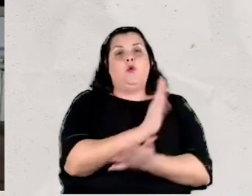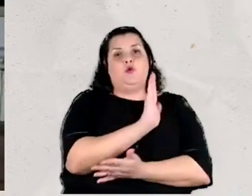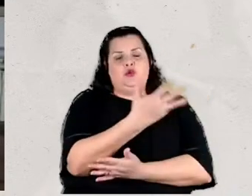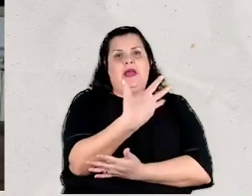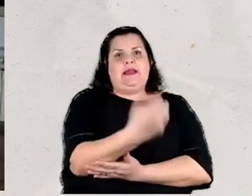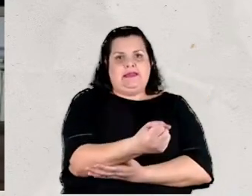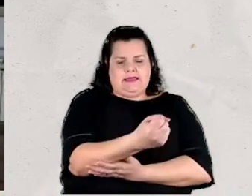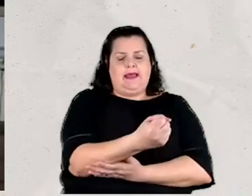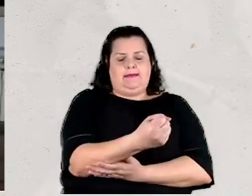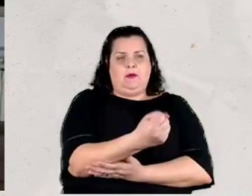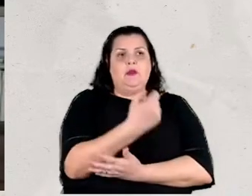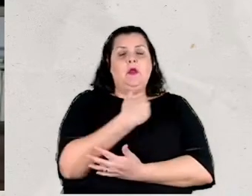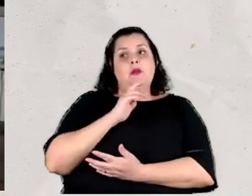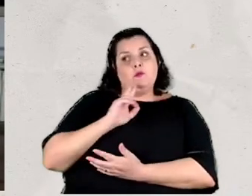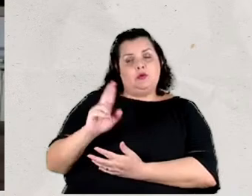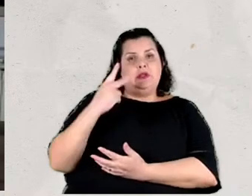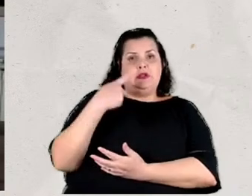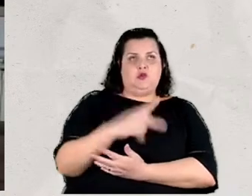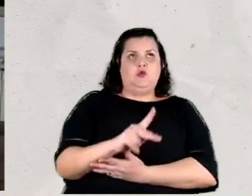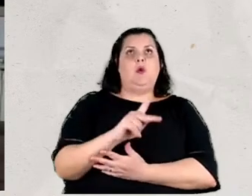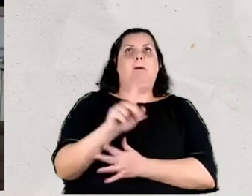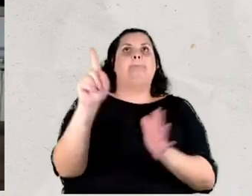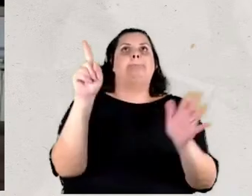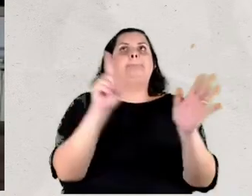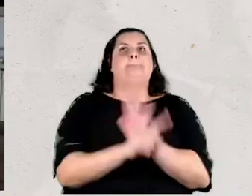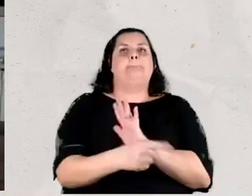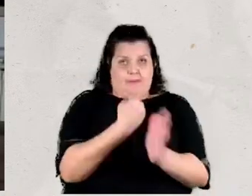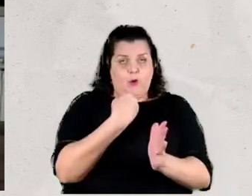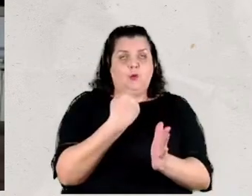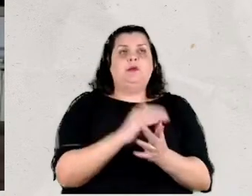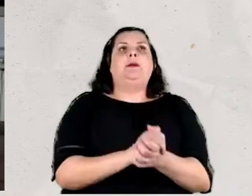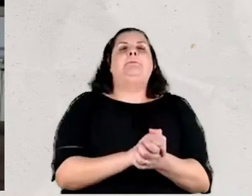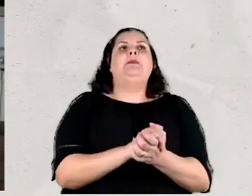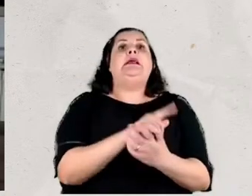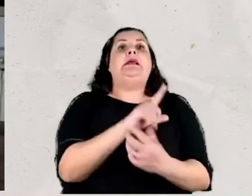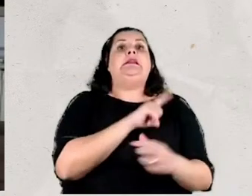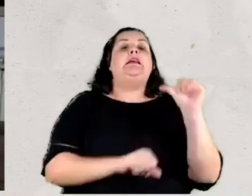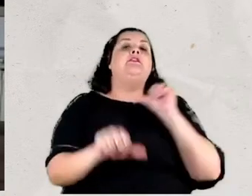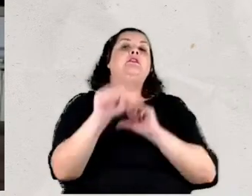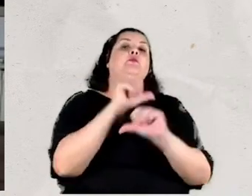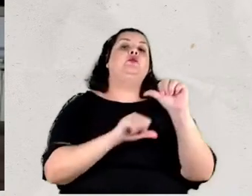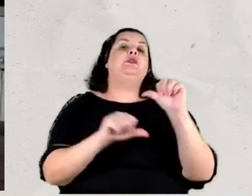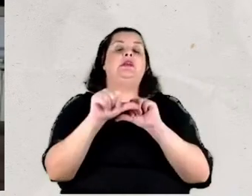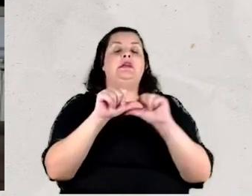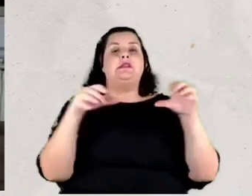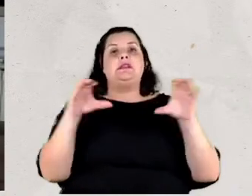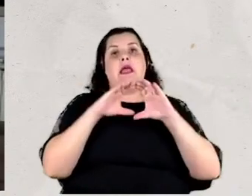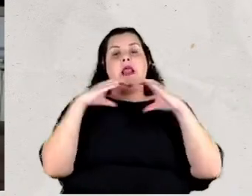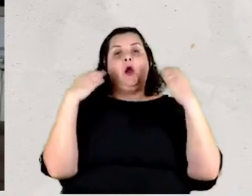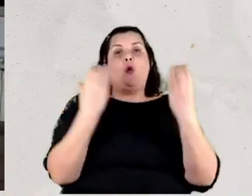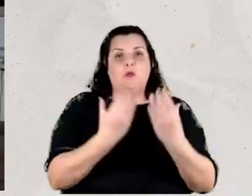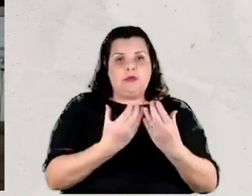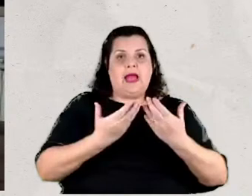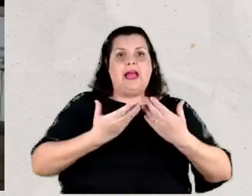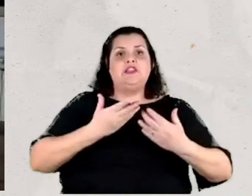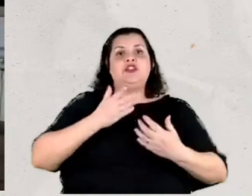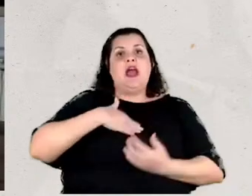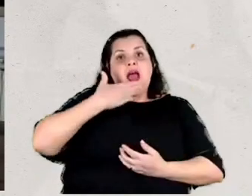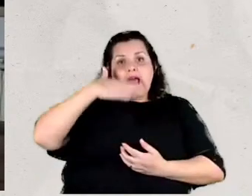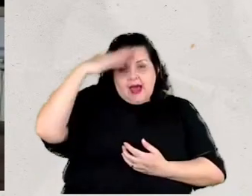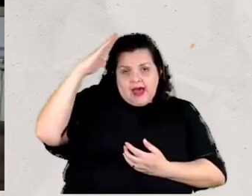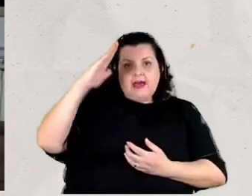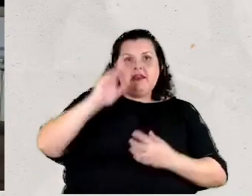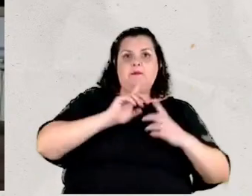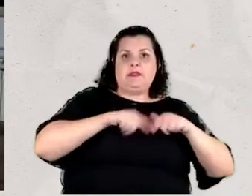that's happening in part of the Arab-Israeli community, a willingness to finally come to terms with the right of the Jewish